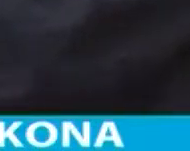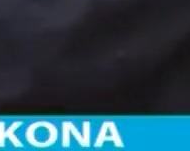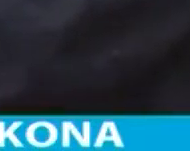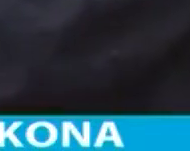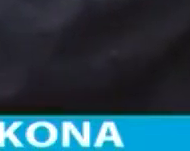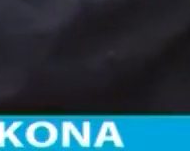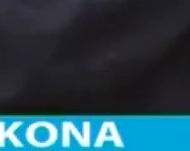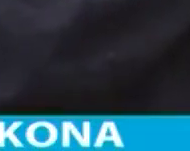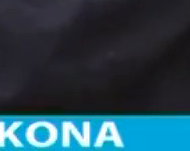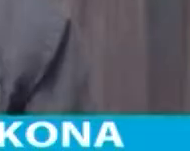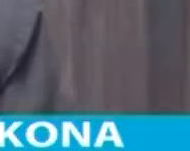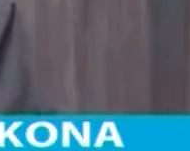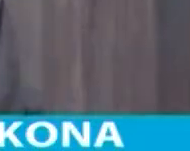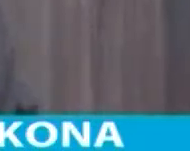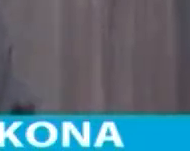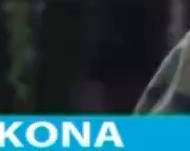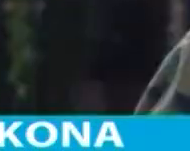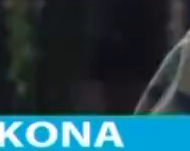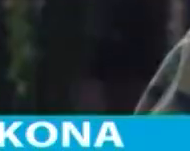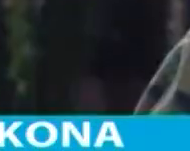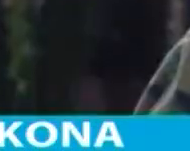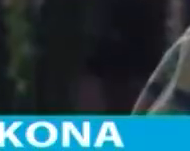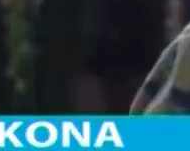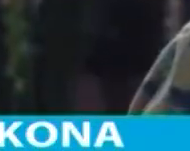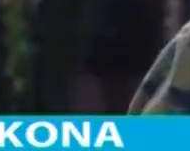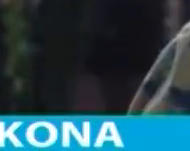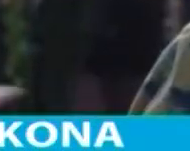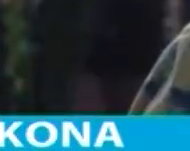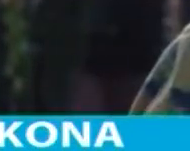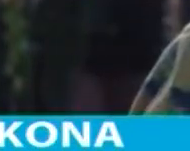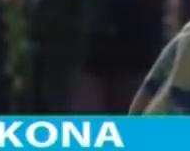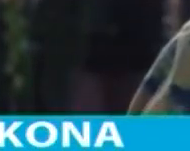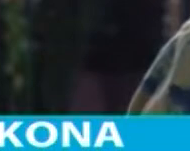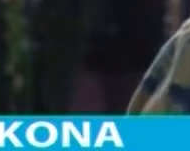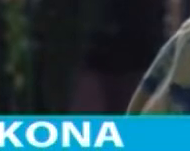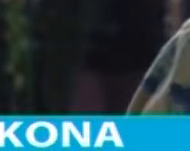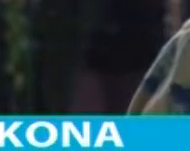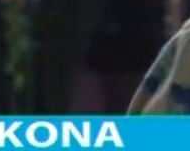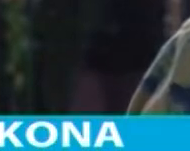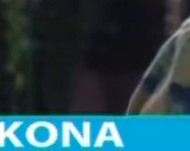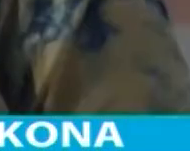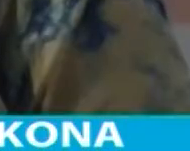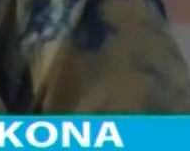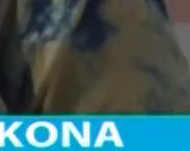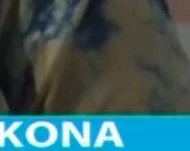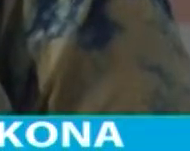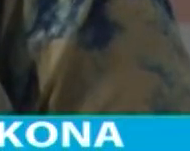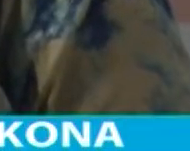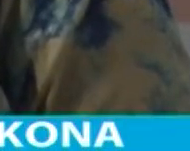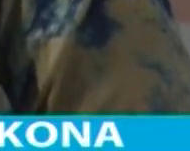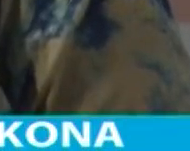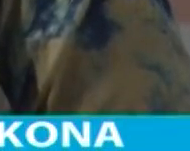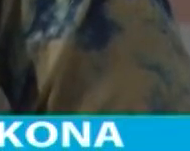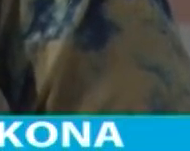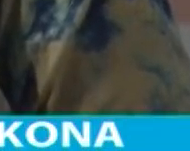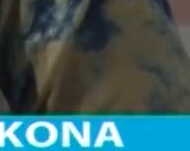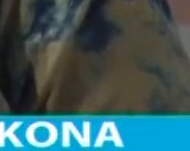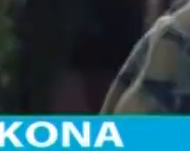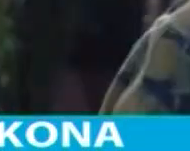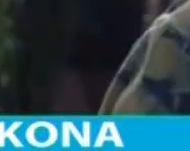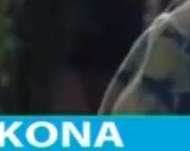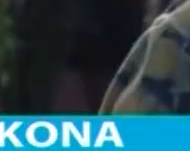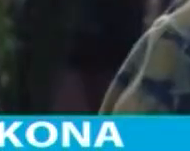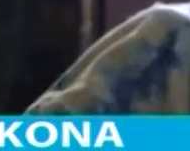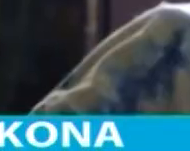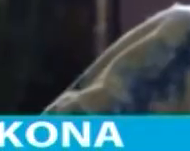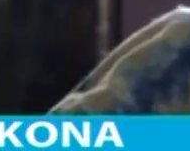nakupatia opportunity hapa mali moto. Nobody does, because you won't let us in on the secret. I asked you not to talk to me like that, young